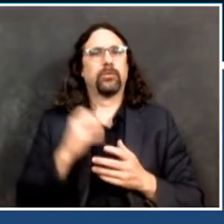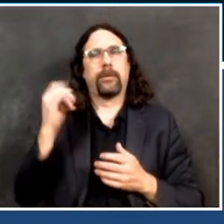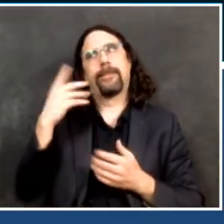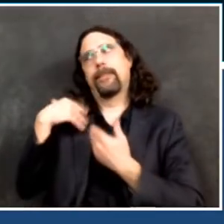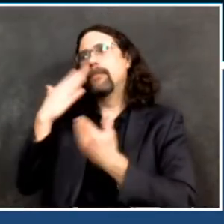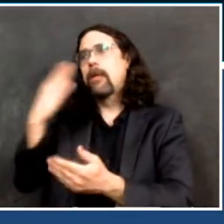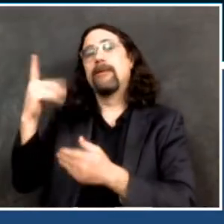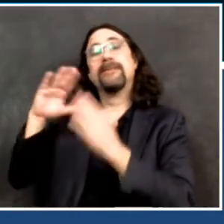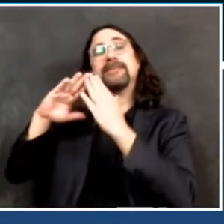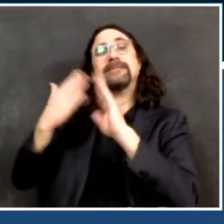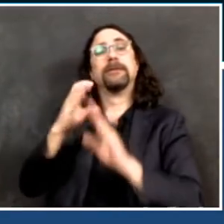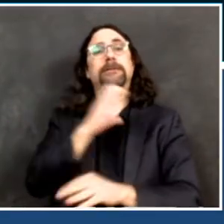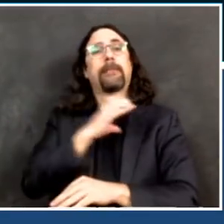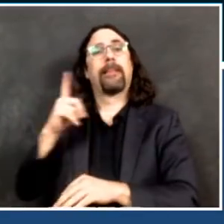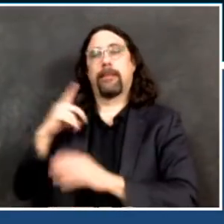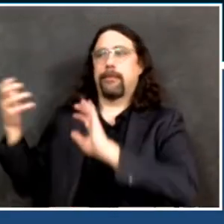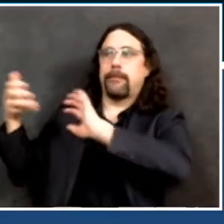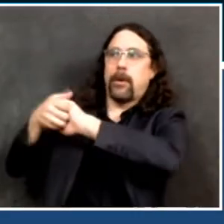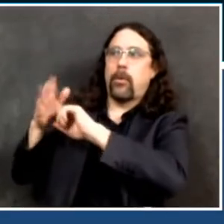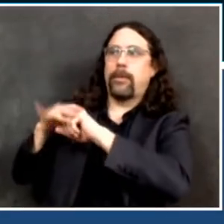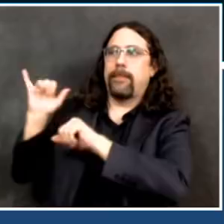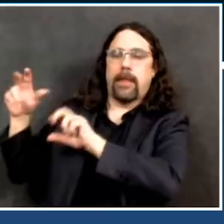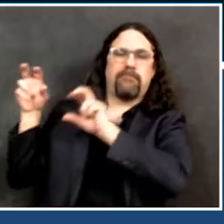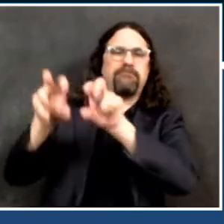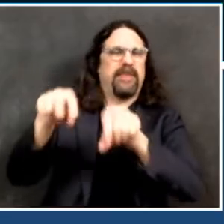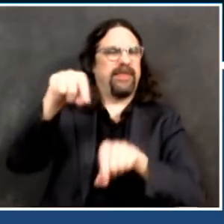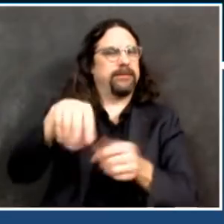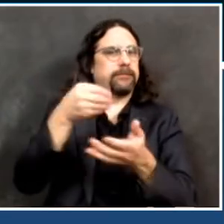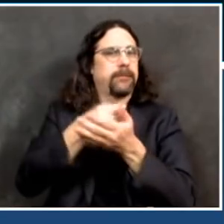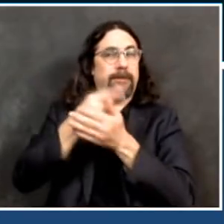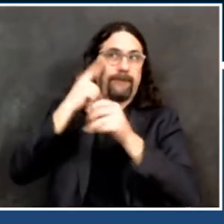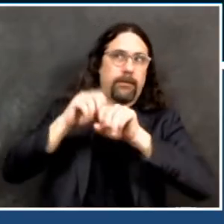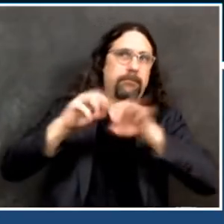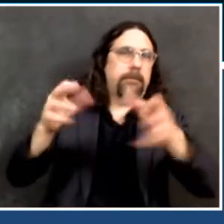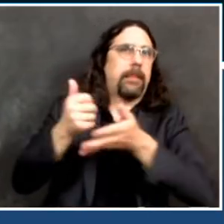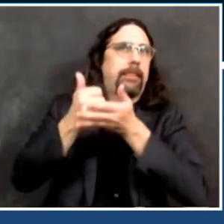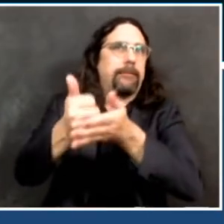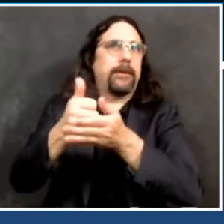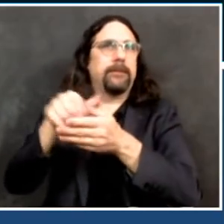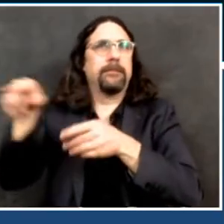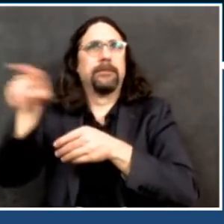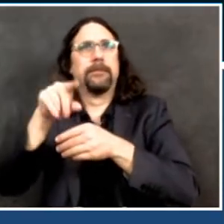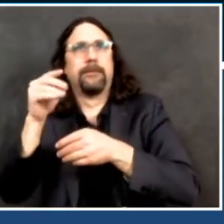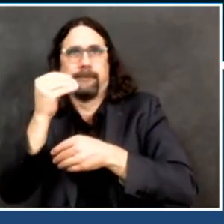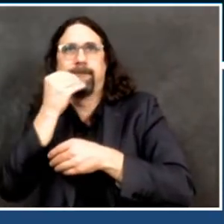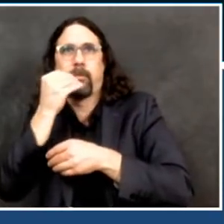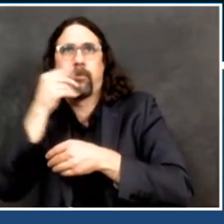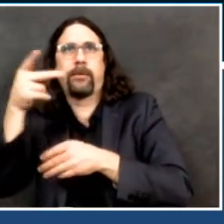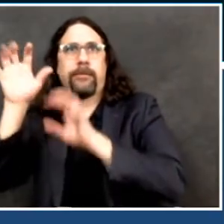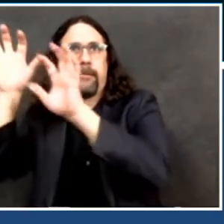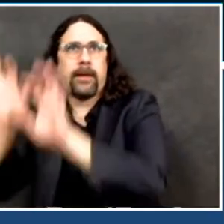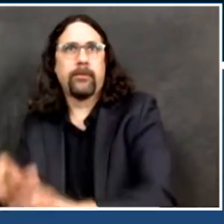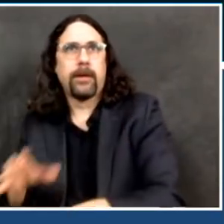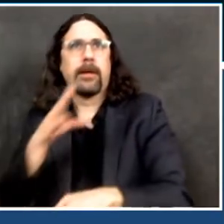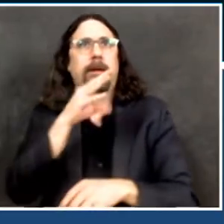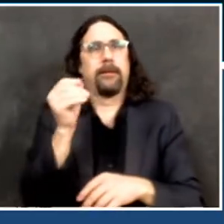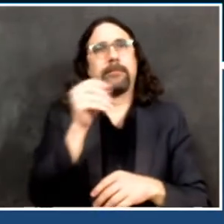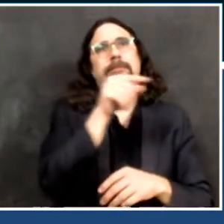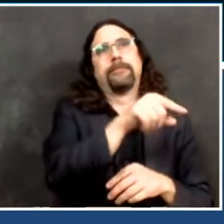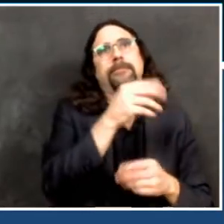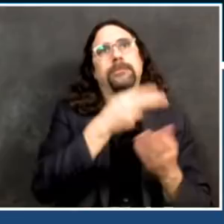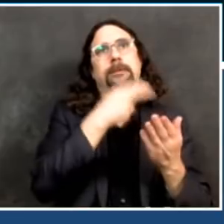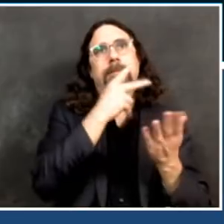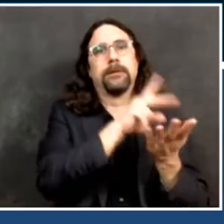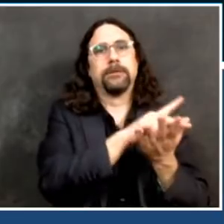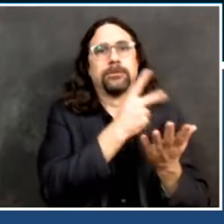Donate NYC app links small and large in-kind donations to pantries, and now we are seeing about